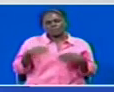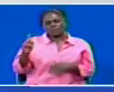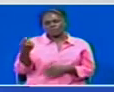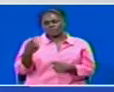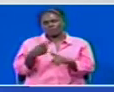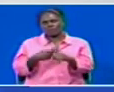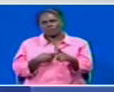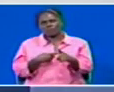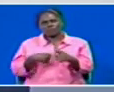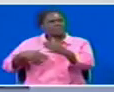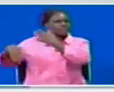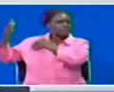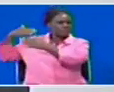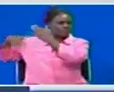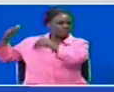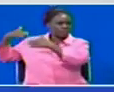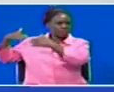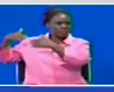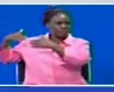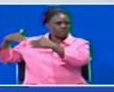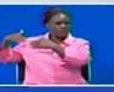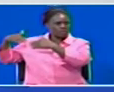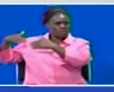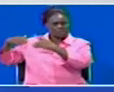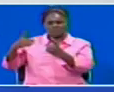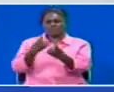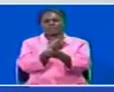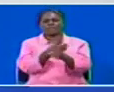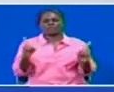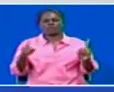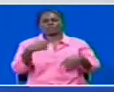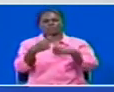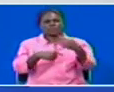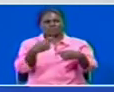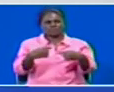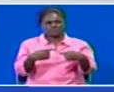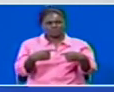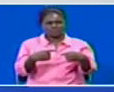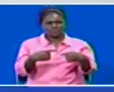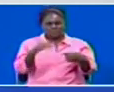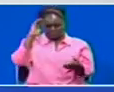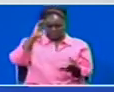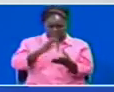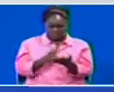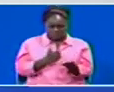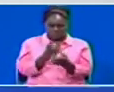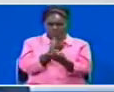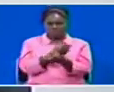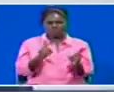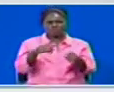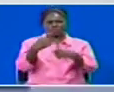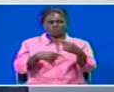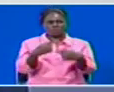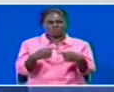from long time ago, I think we are committed to the democratic process. Kenyans believe that through the democratic process, you can build